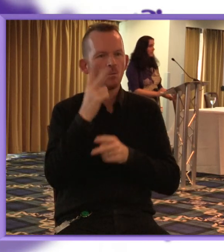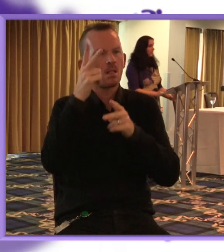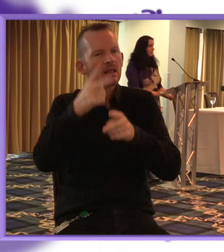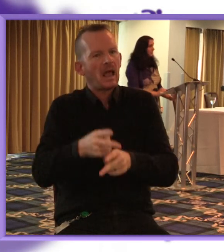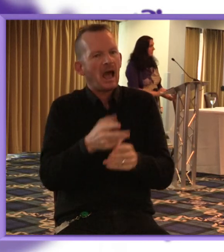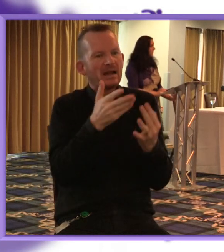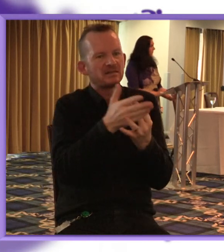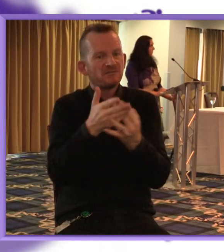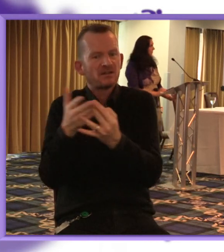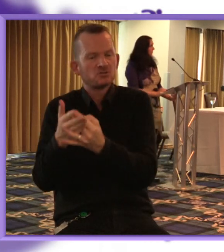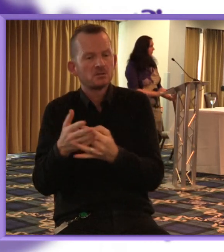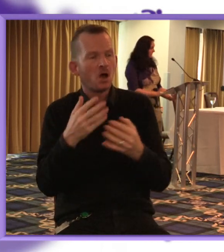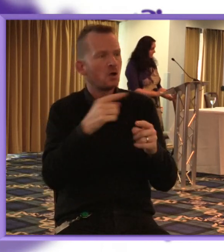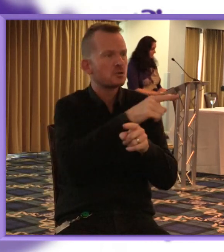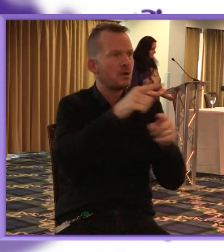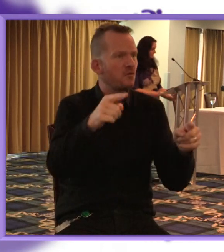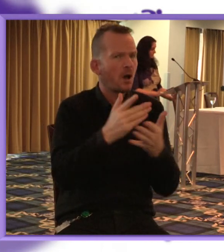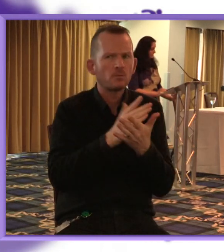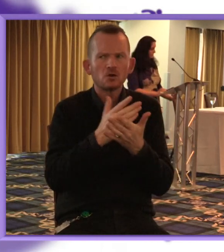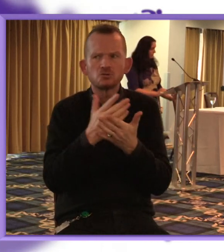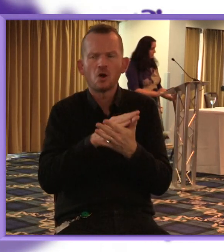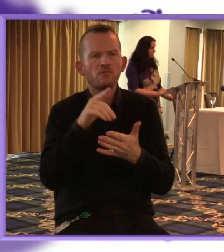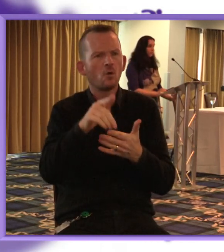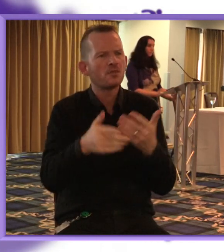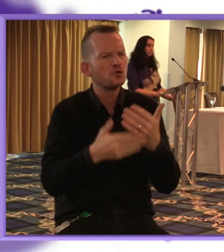interventions. Some of you, I'm not sure if any of you were at the New